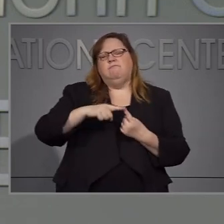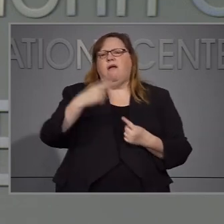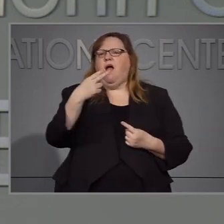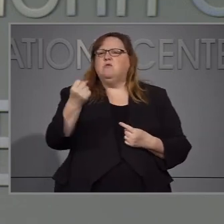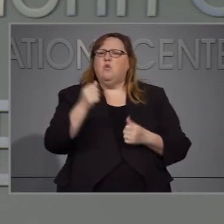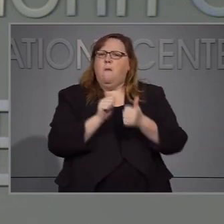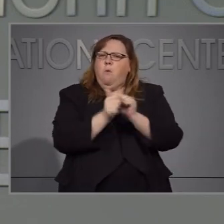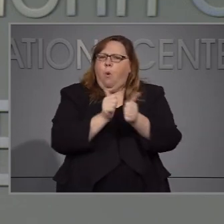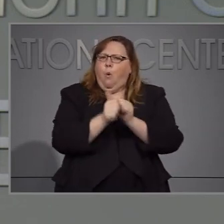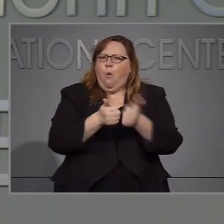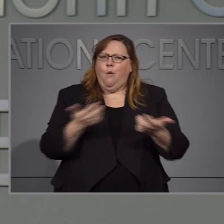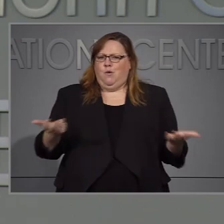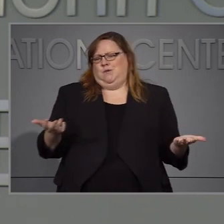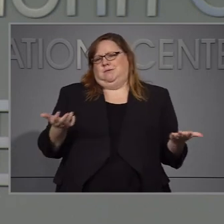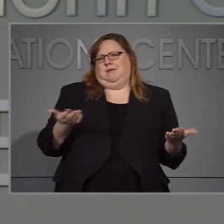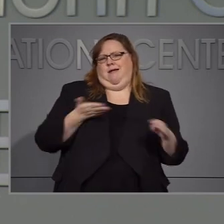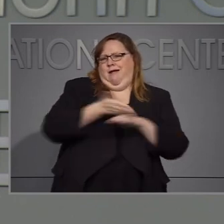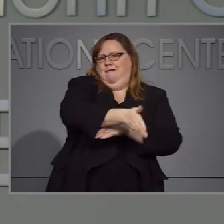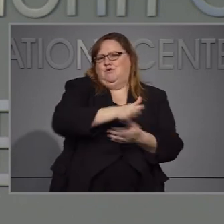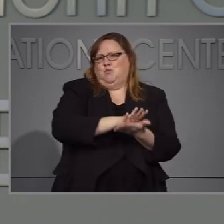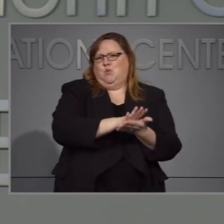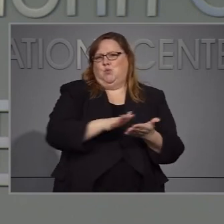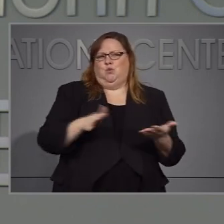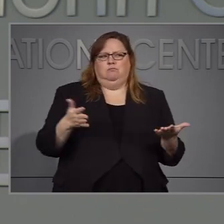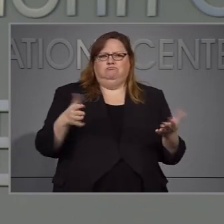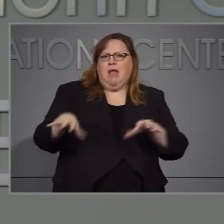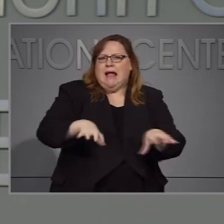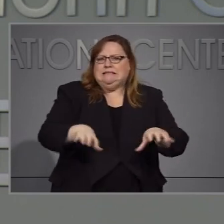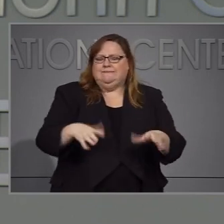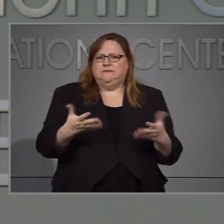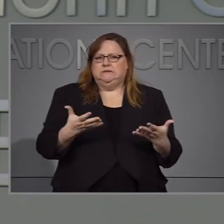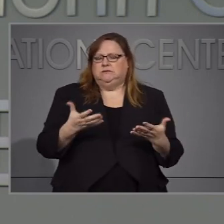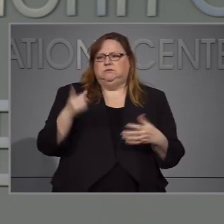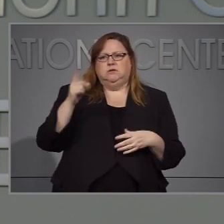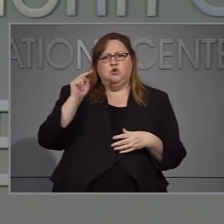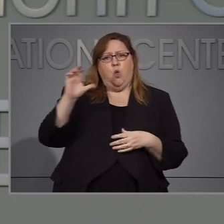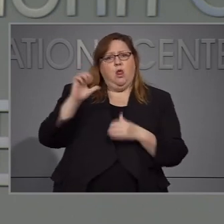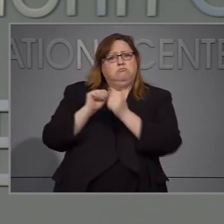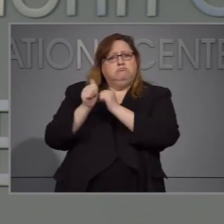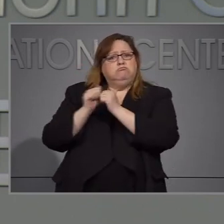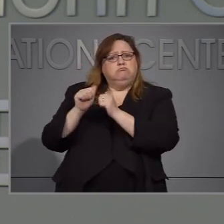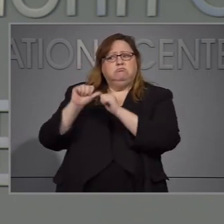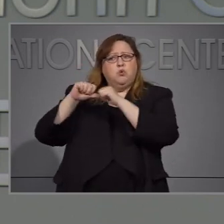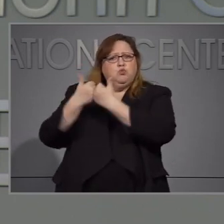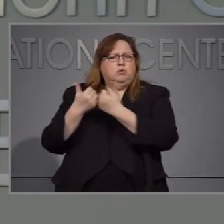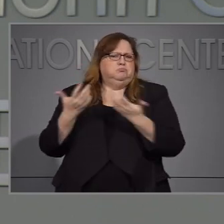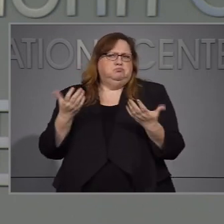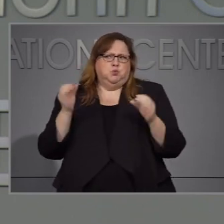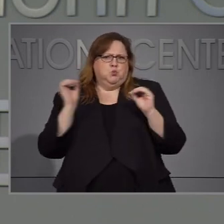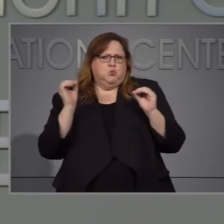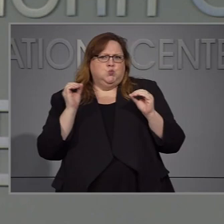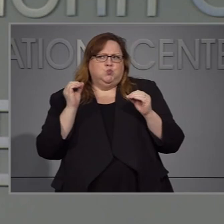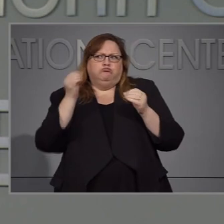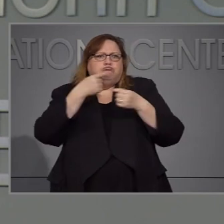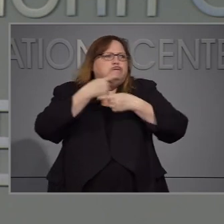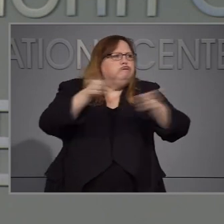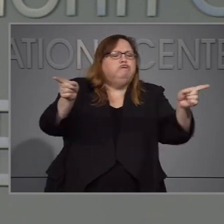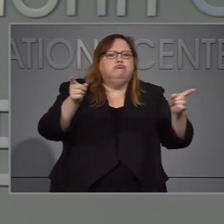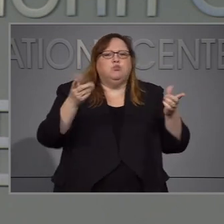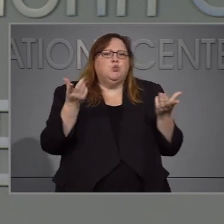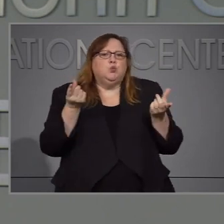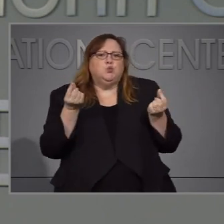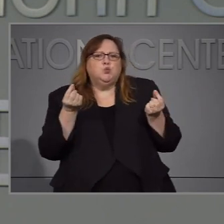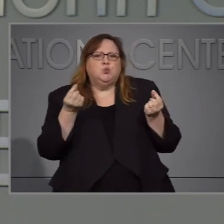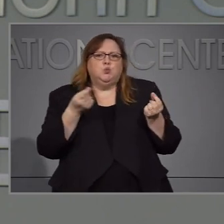that North Carolina High School Athletic Association, they have not really taken any action yet in regards to how this